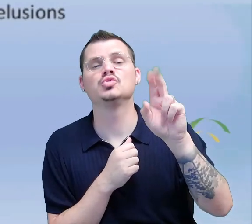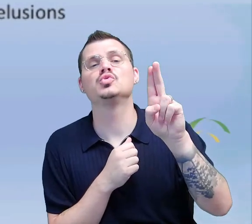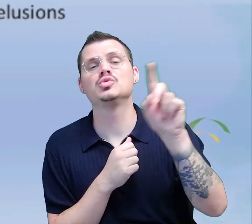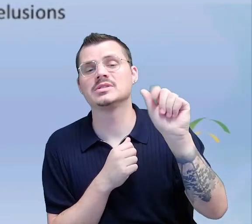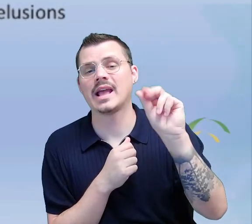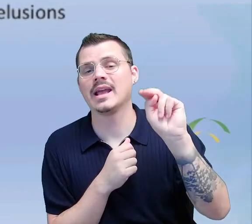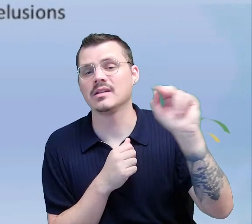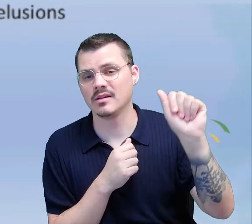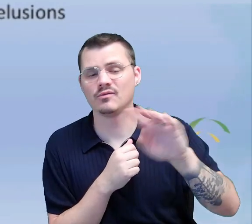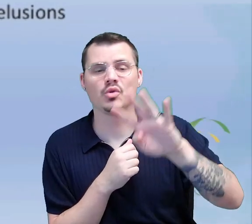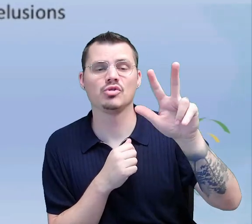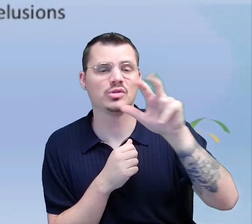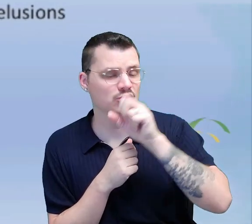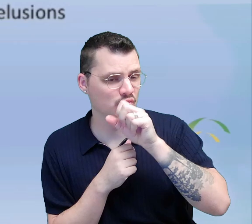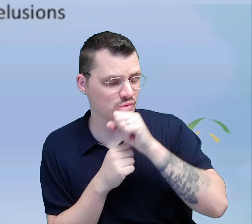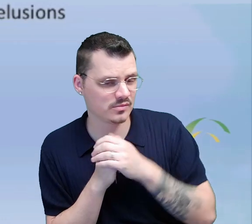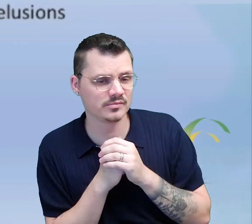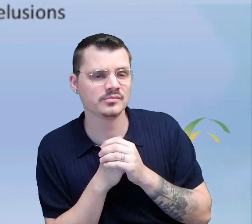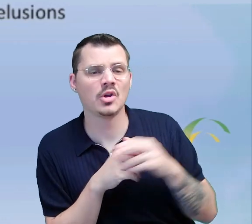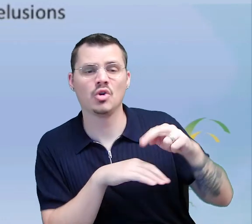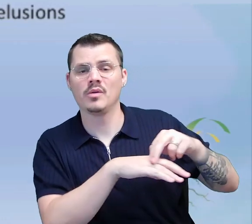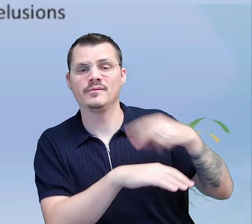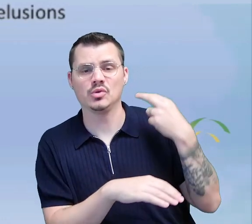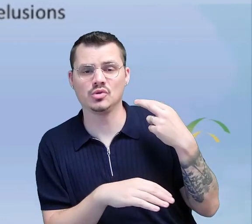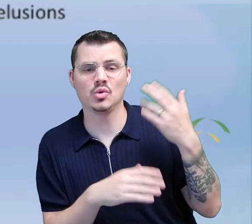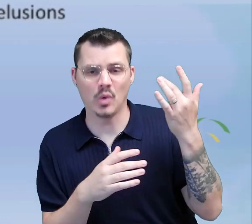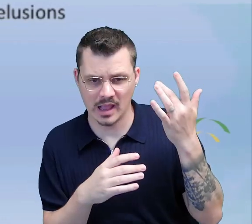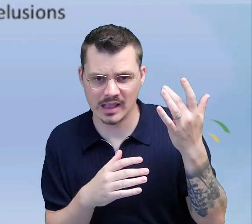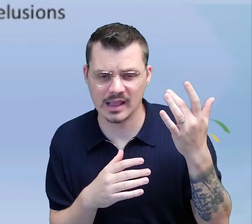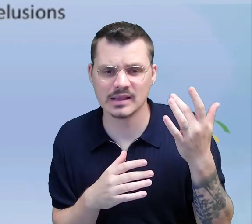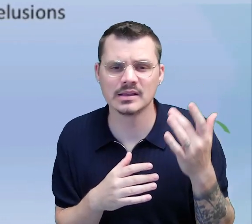Susanna is 43 years old, referred because of